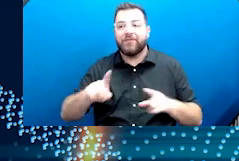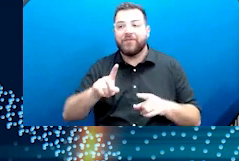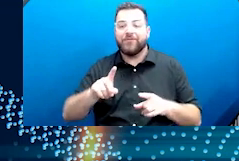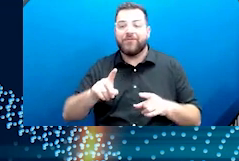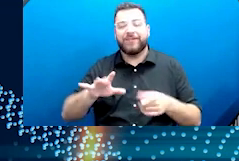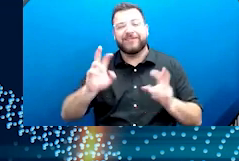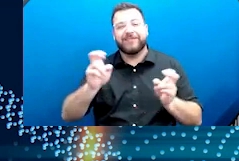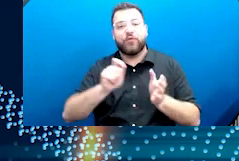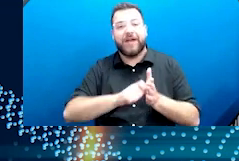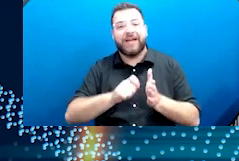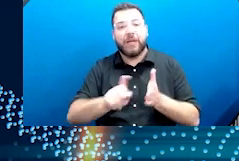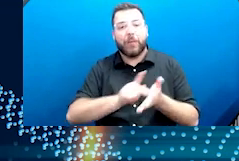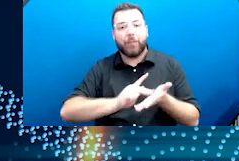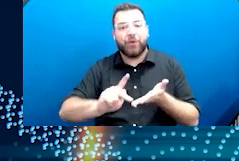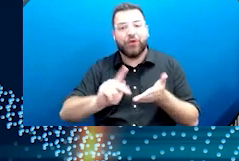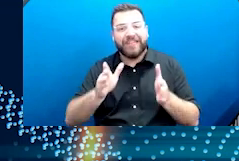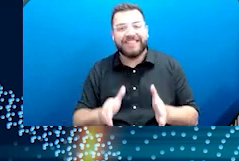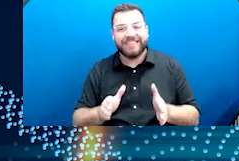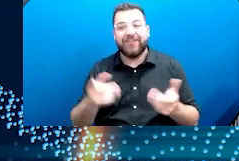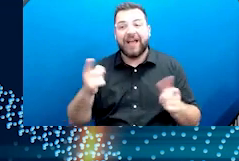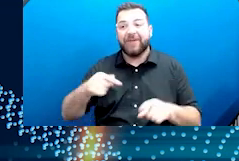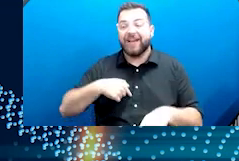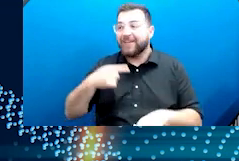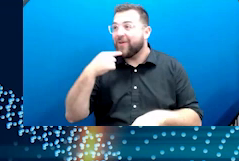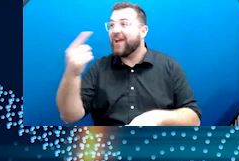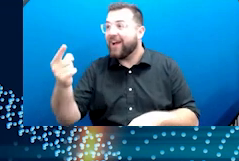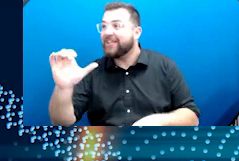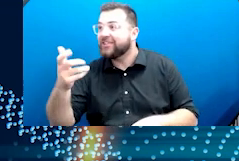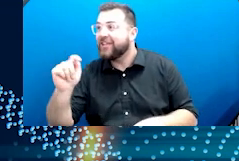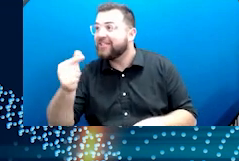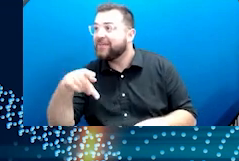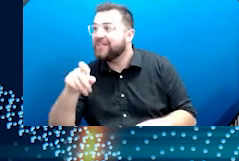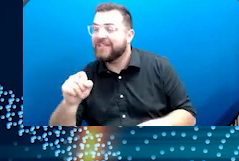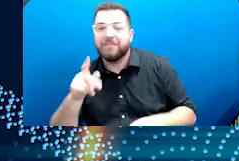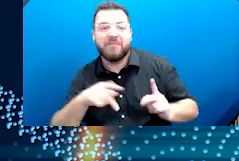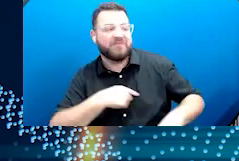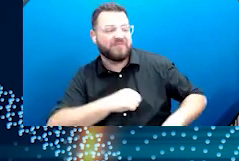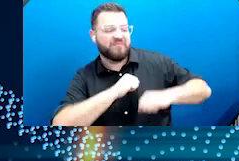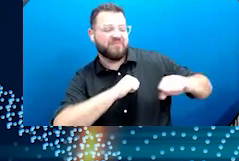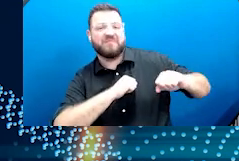I was using ChatGPT, I pretty much got looked down on. So nobody wanted to use it. But